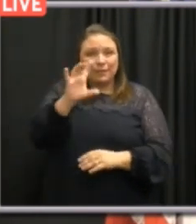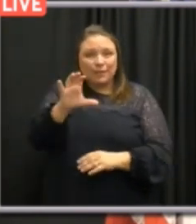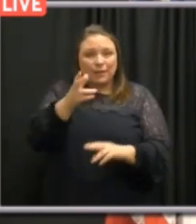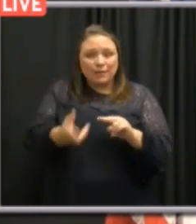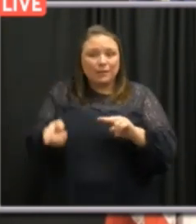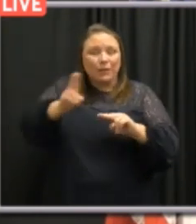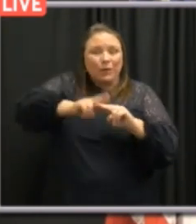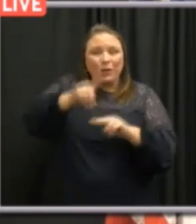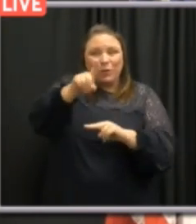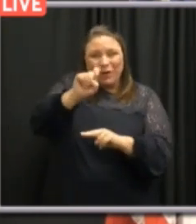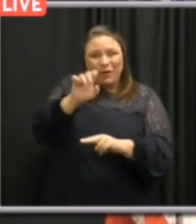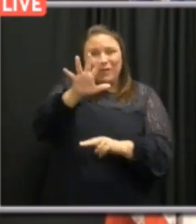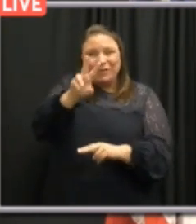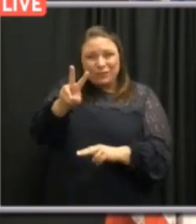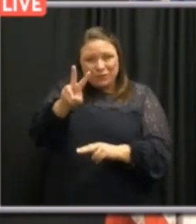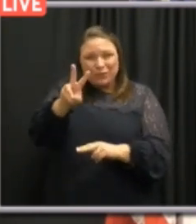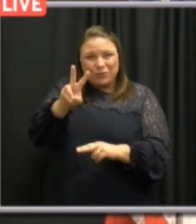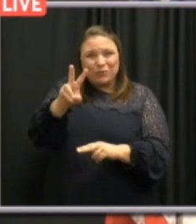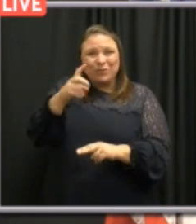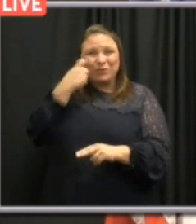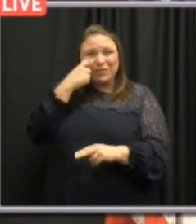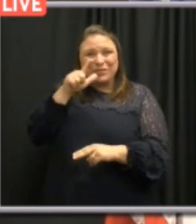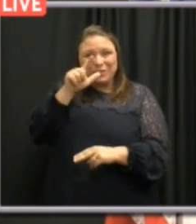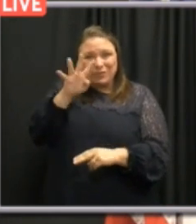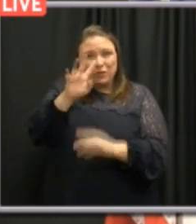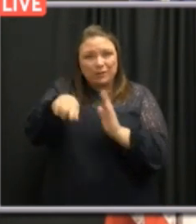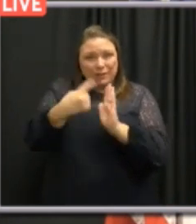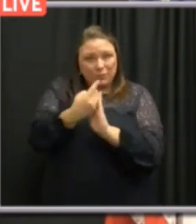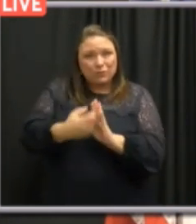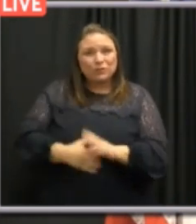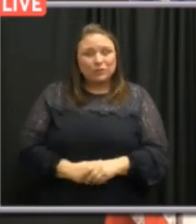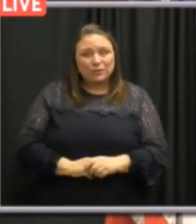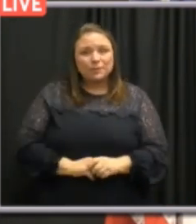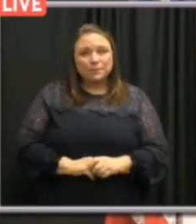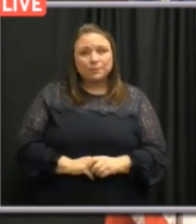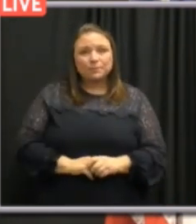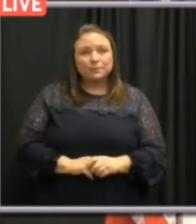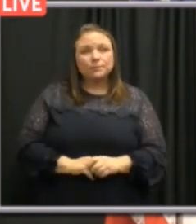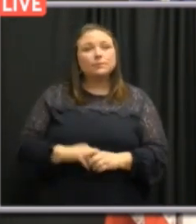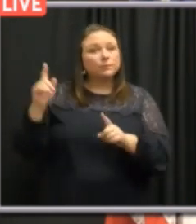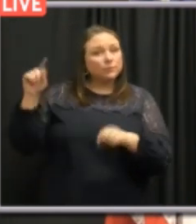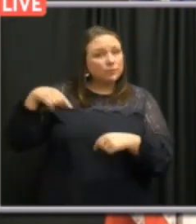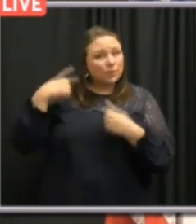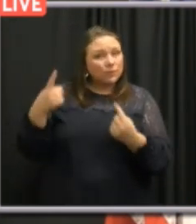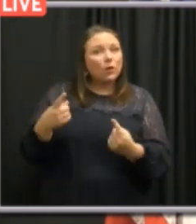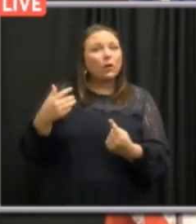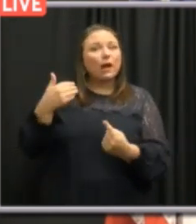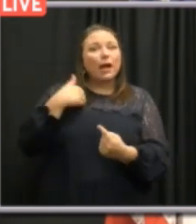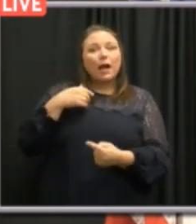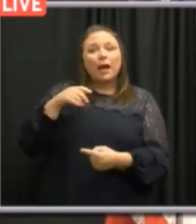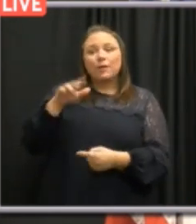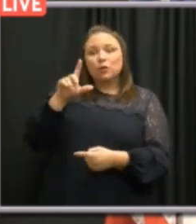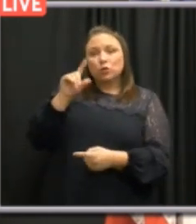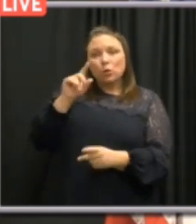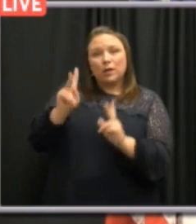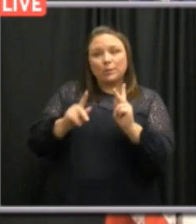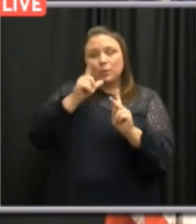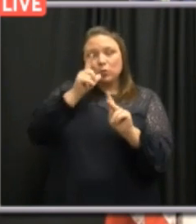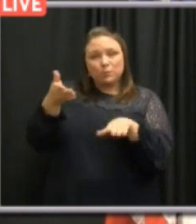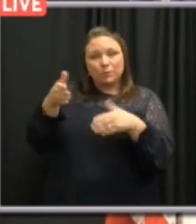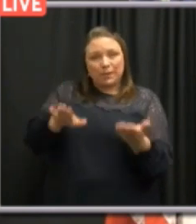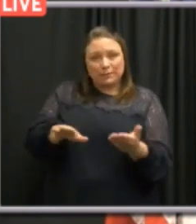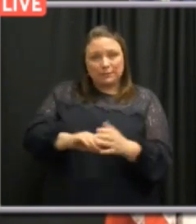of 152 over the past 24 hours. So far, we also have 20 fatalities in our